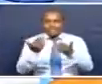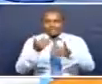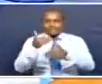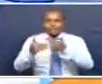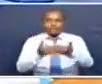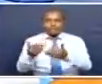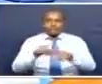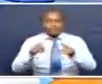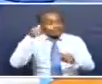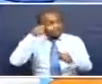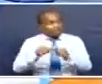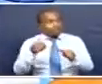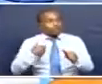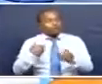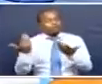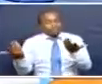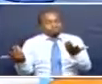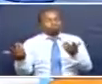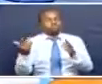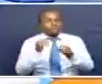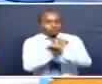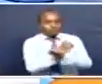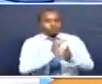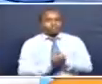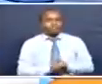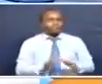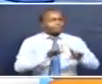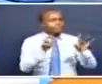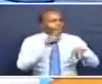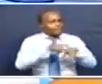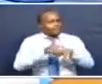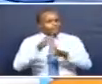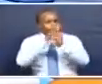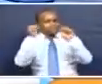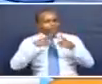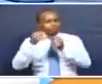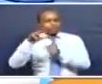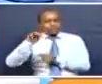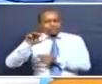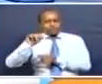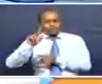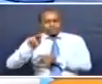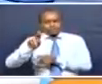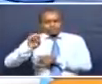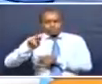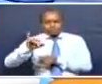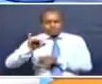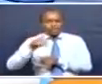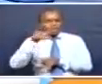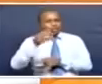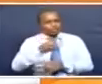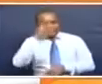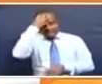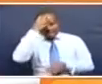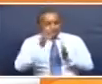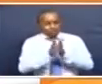points to a much bigger problem. When the president was in Makueni during the campaign duration, he was very upset with chiefs. And he said that